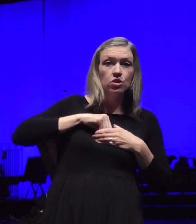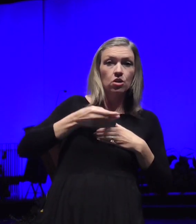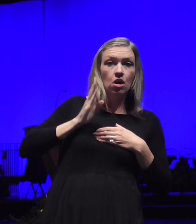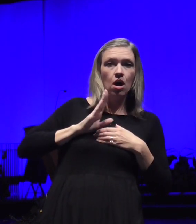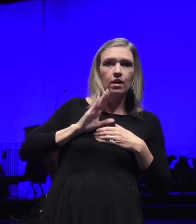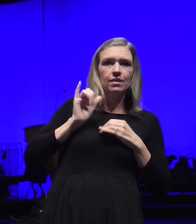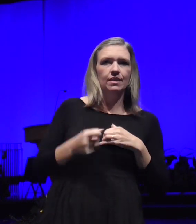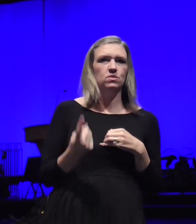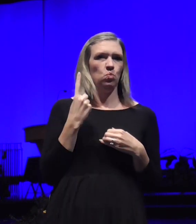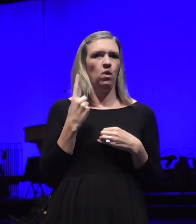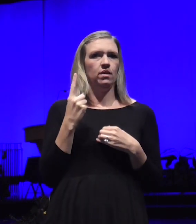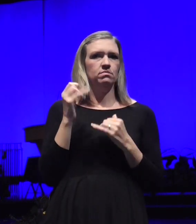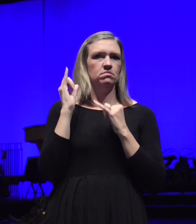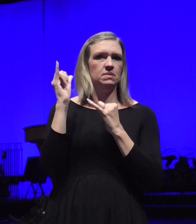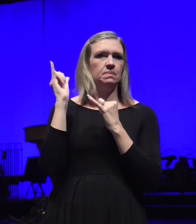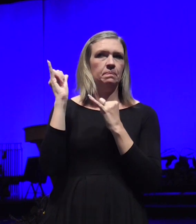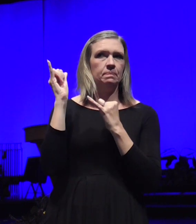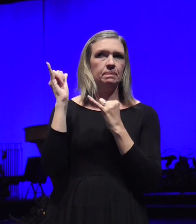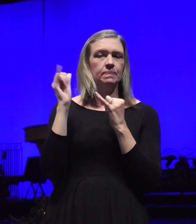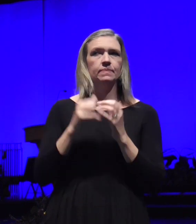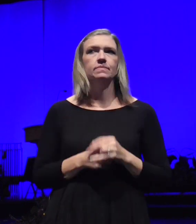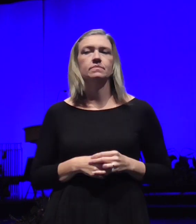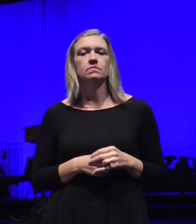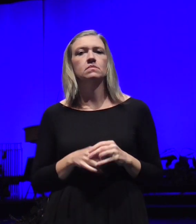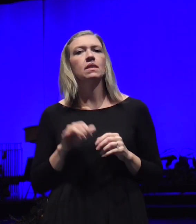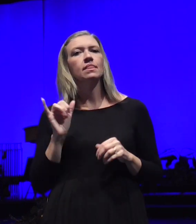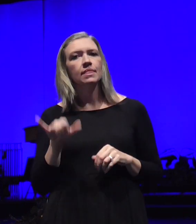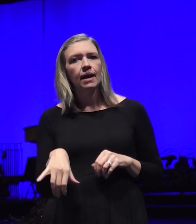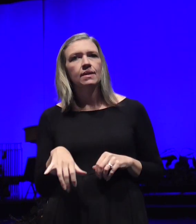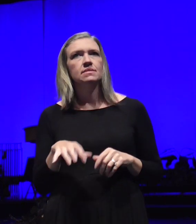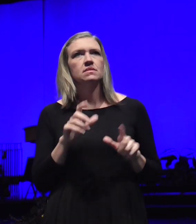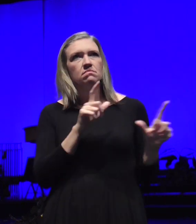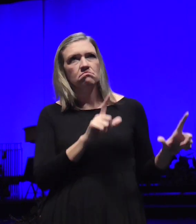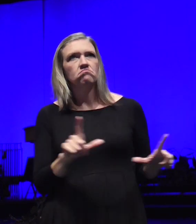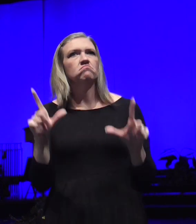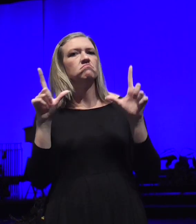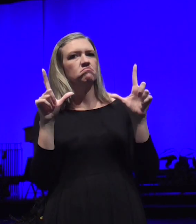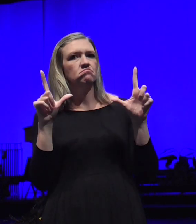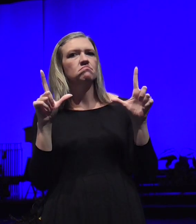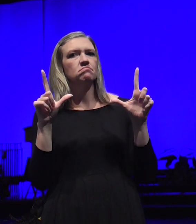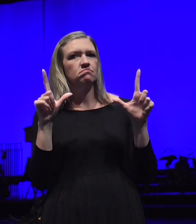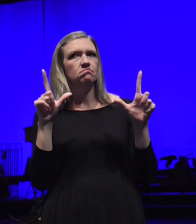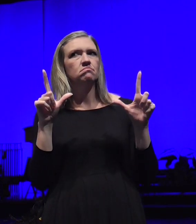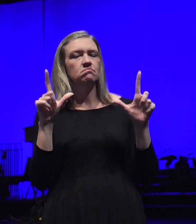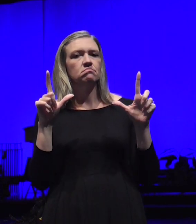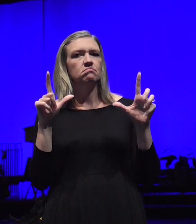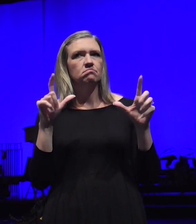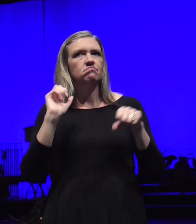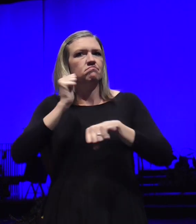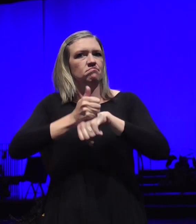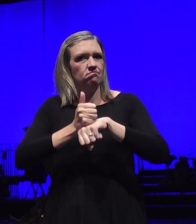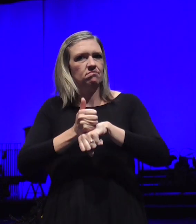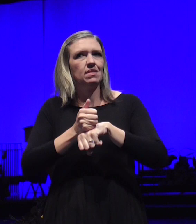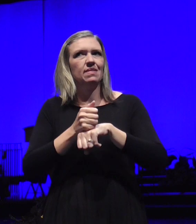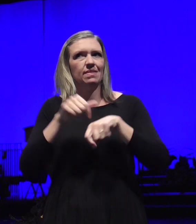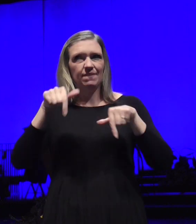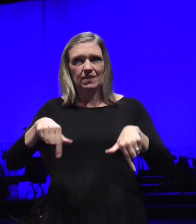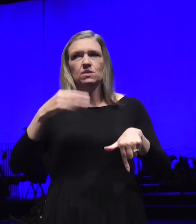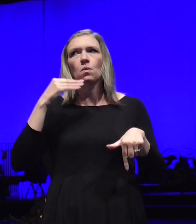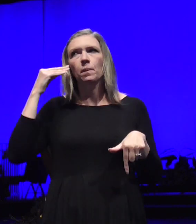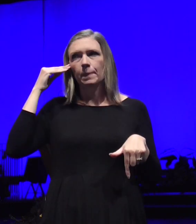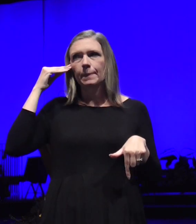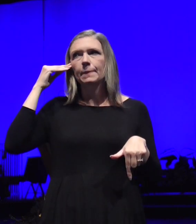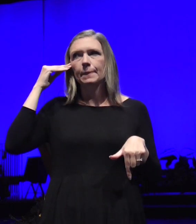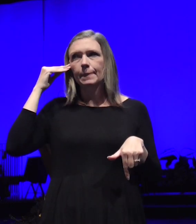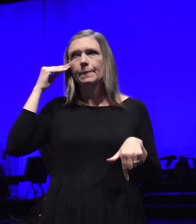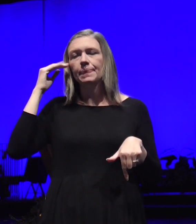one God. That's the paradigm of our home. That's the paradigm,